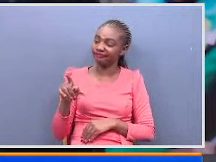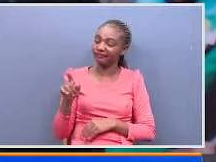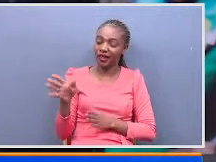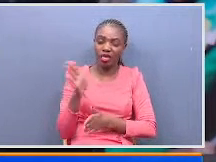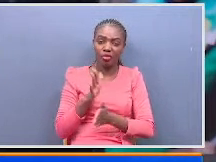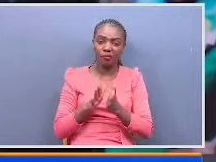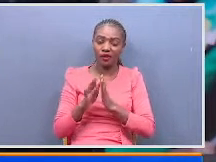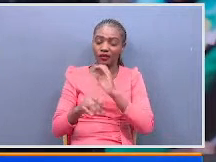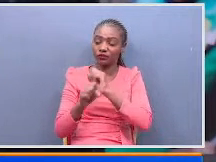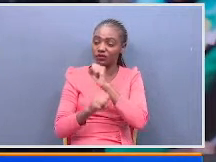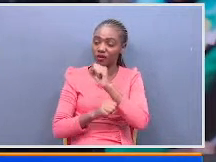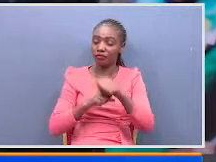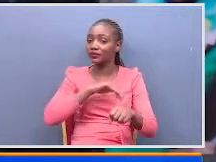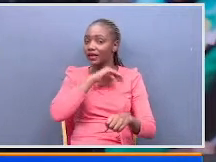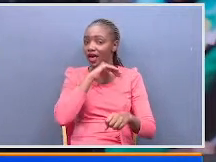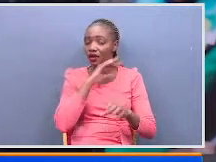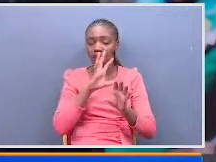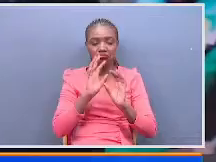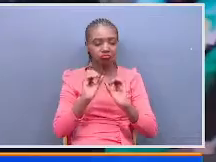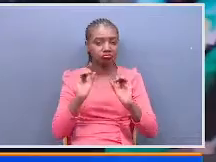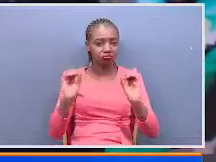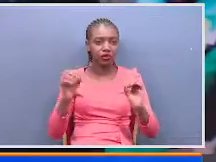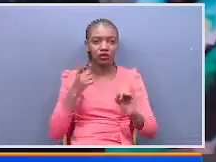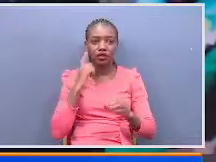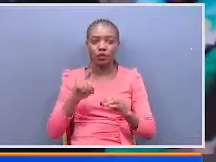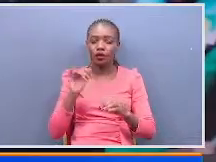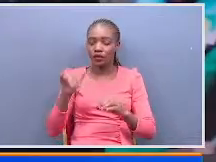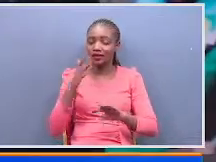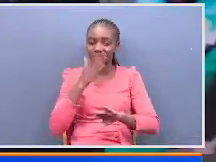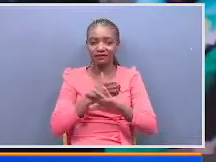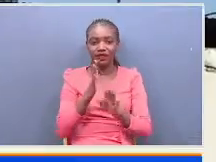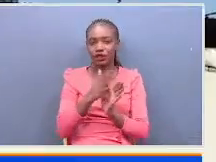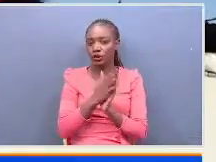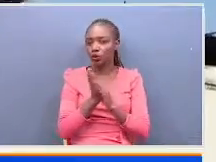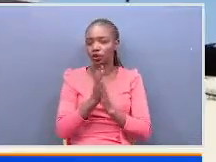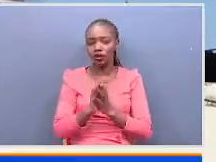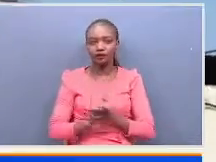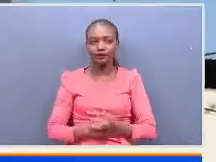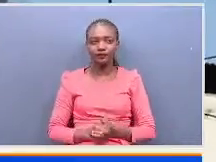endorsing Azimio's Raila Odinga, citing propaganda.